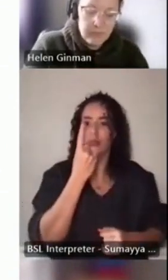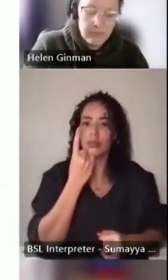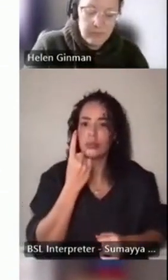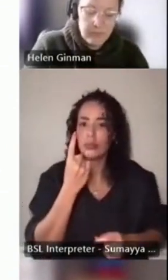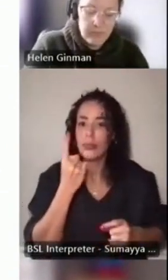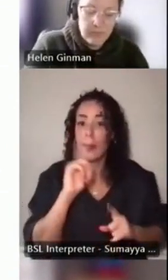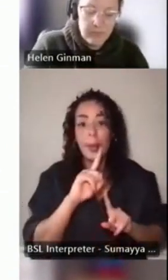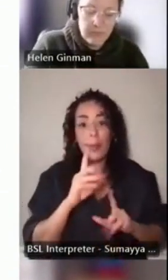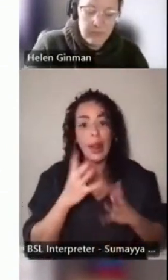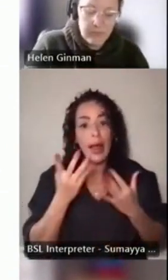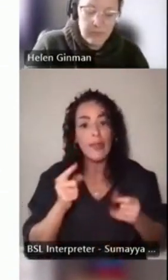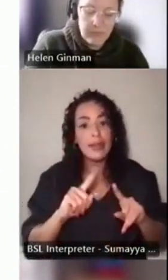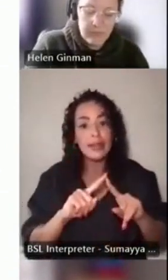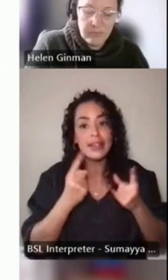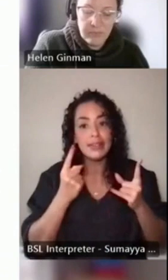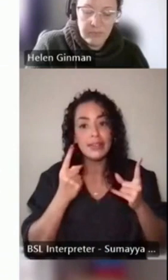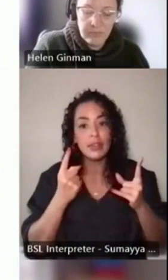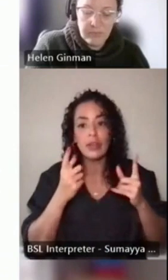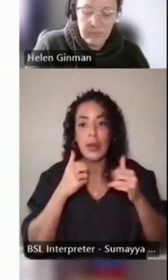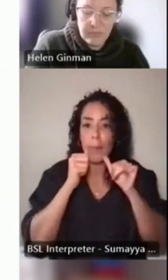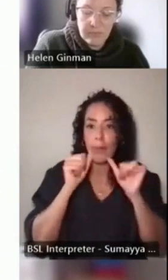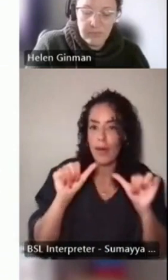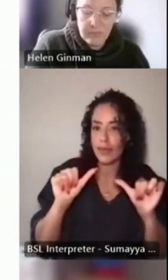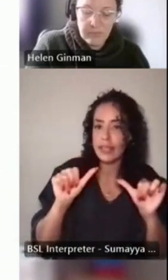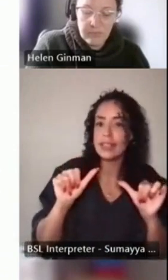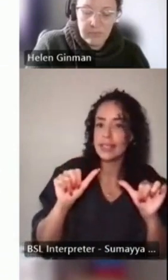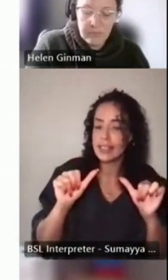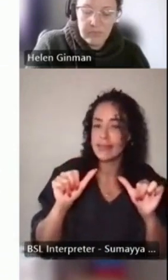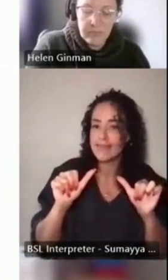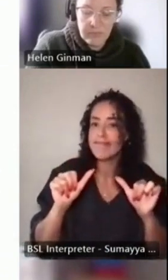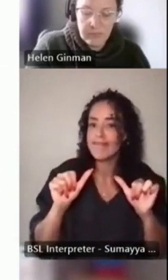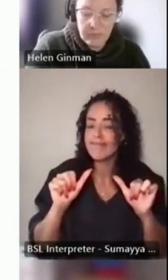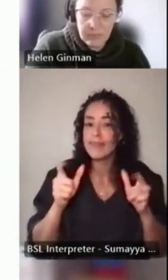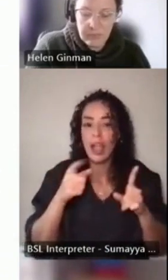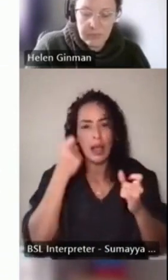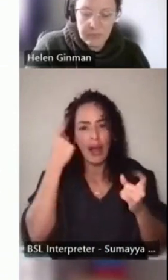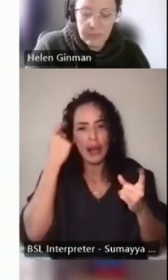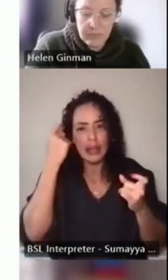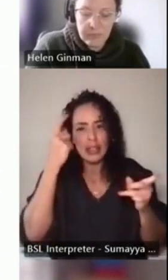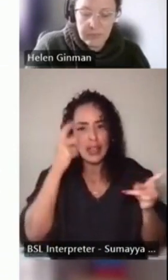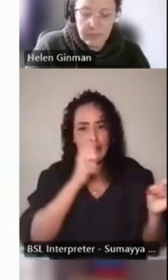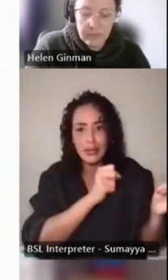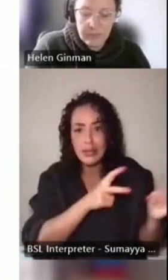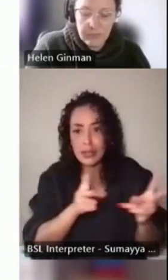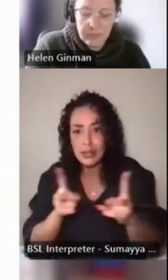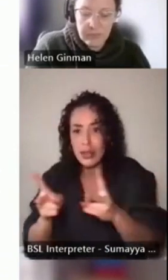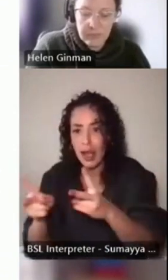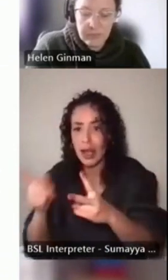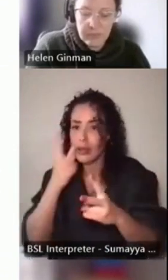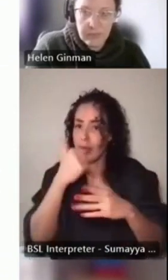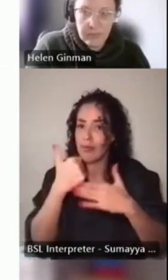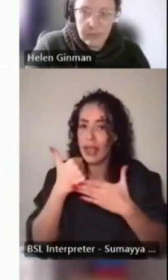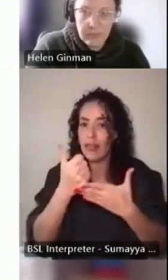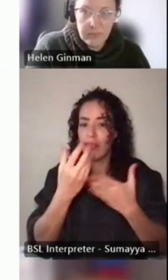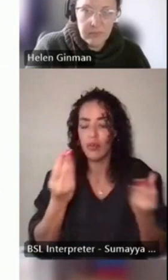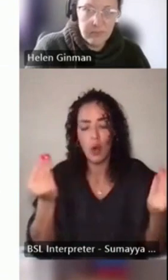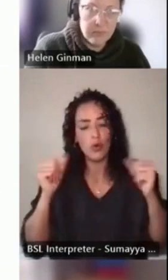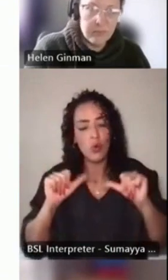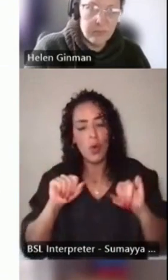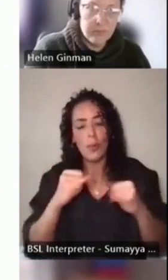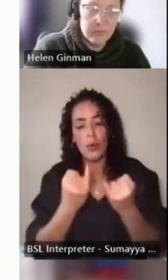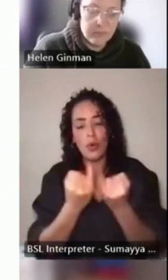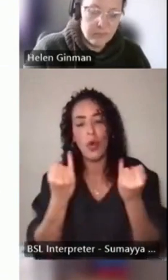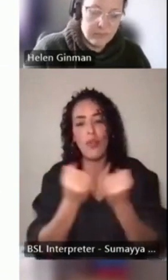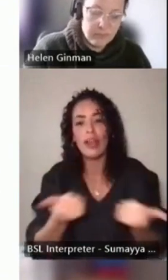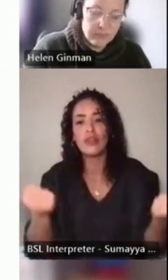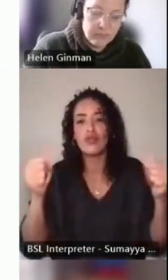for handling conflicts, and understanding these styles can be beneficial for effective conflict resolution. So first